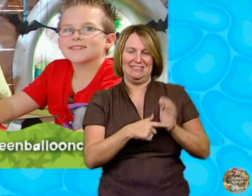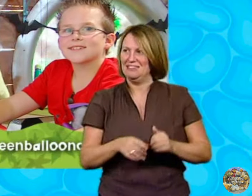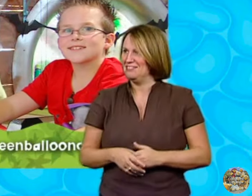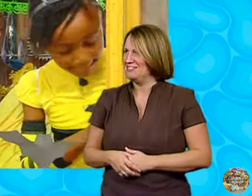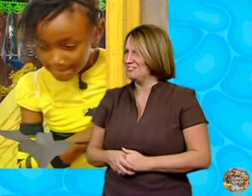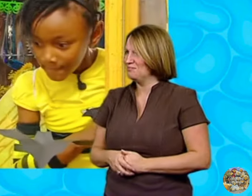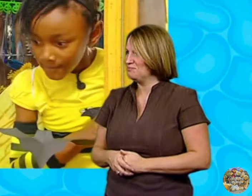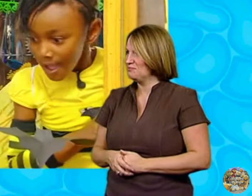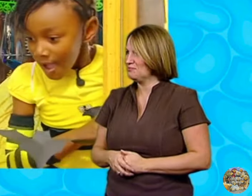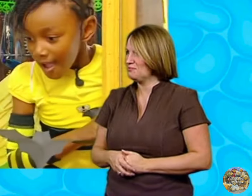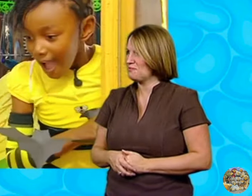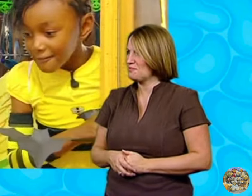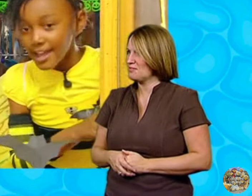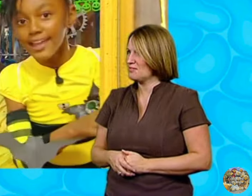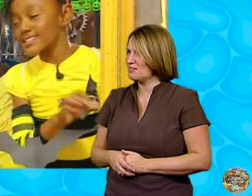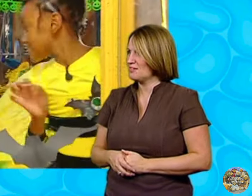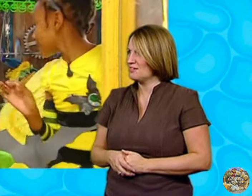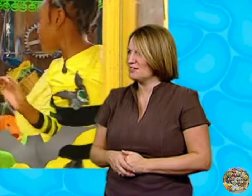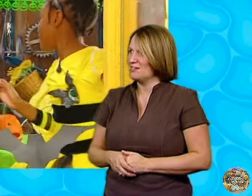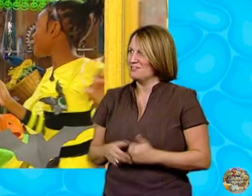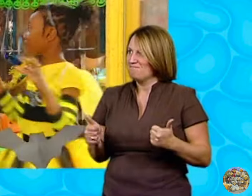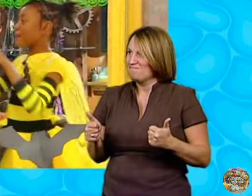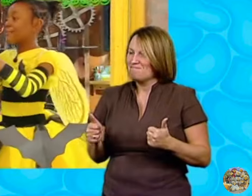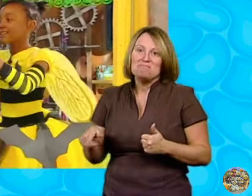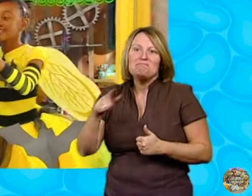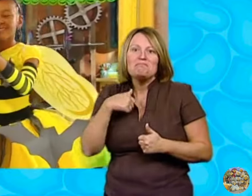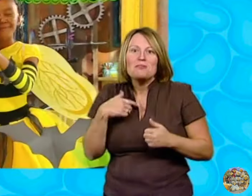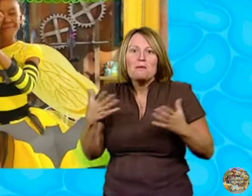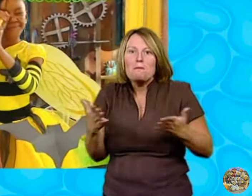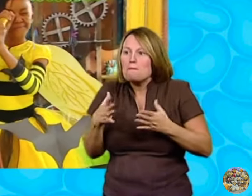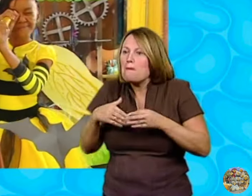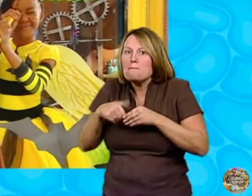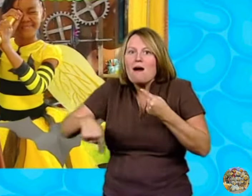bat. I think I can see some free Balloon Club members.